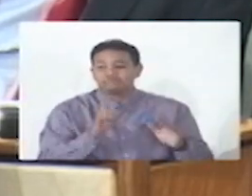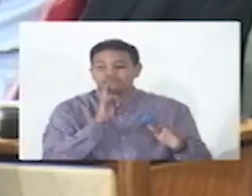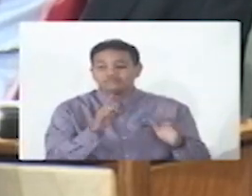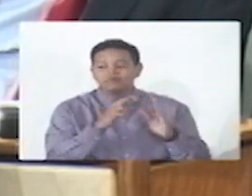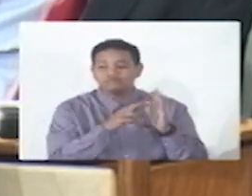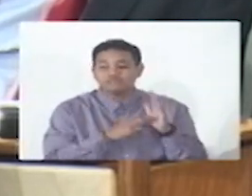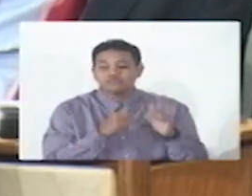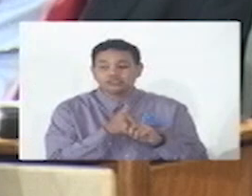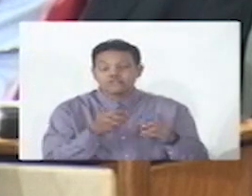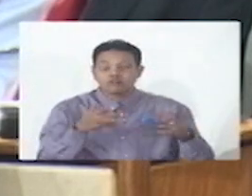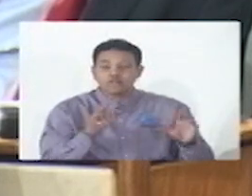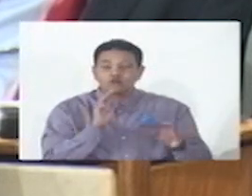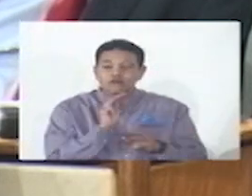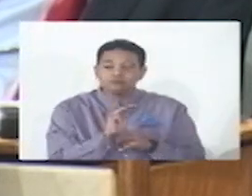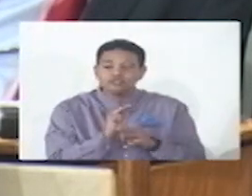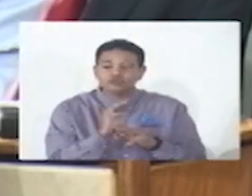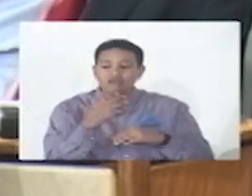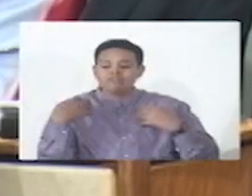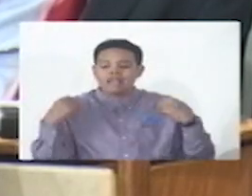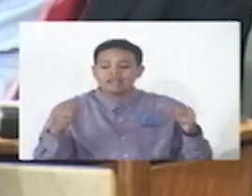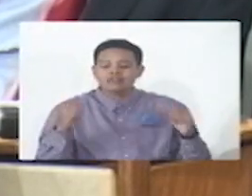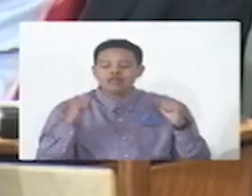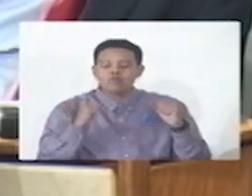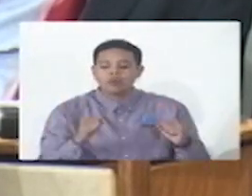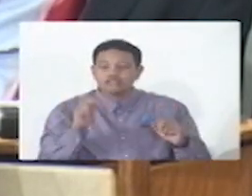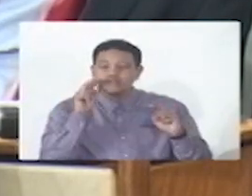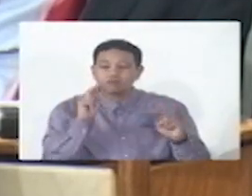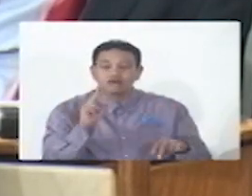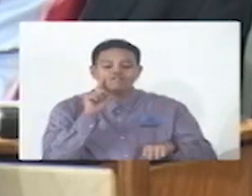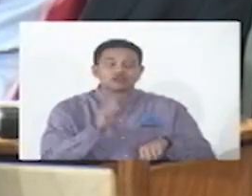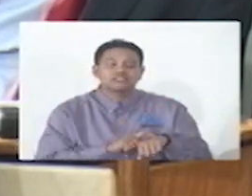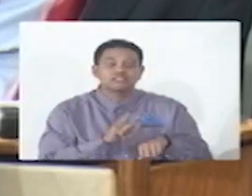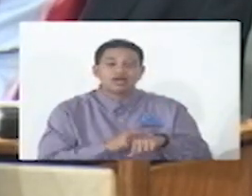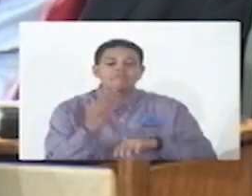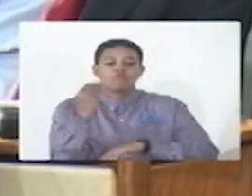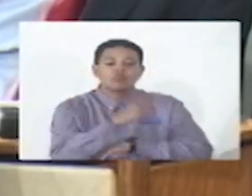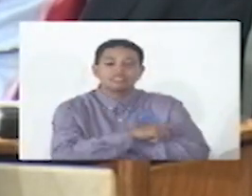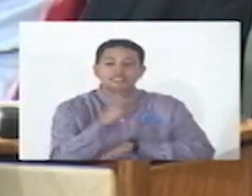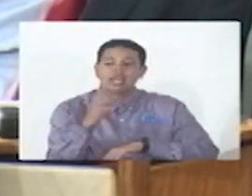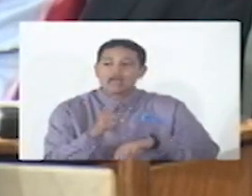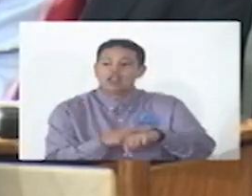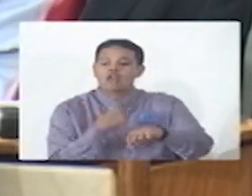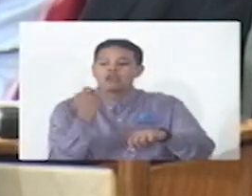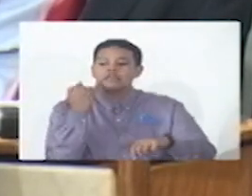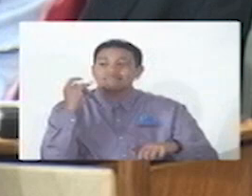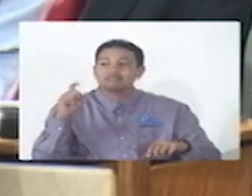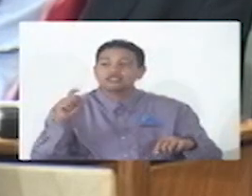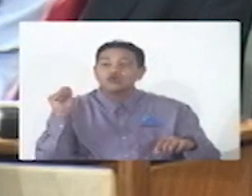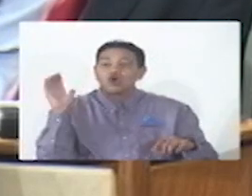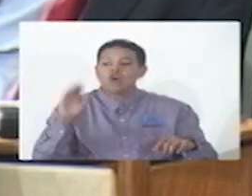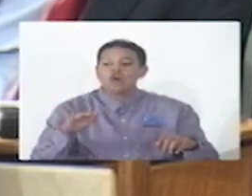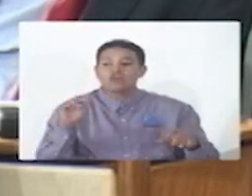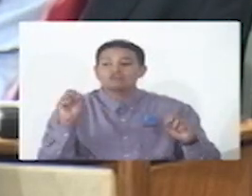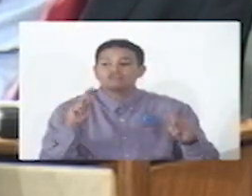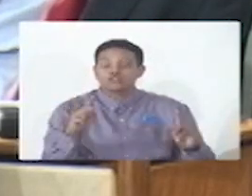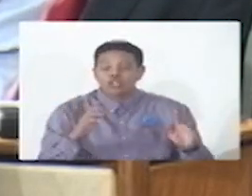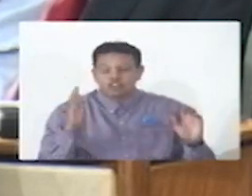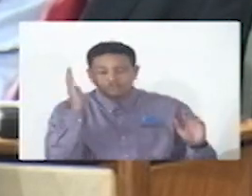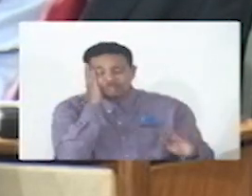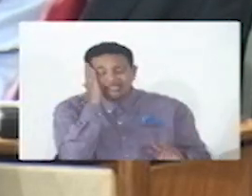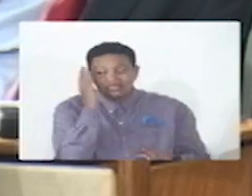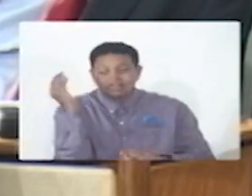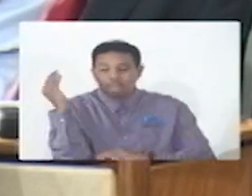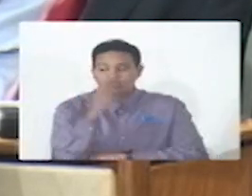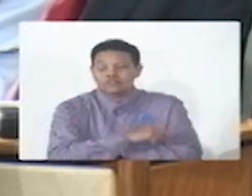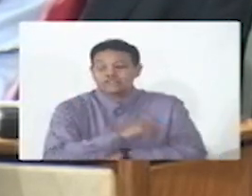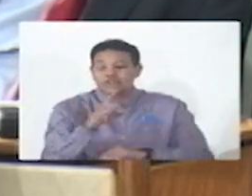of Health and Wellness to monitor for the period of 14 days and longer if necessary, all returning residents. The 14-day period